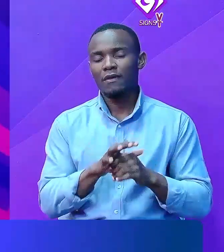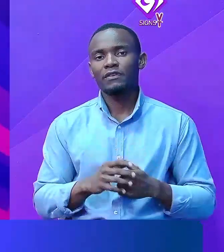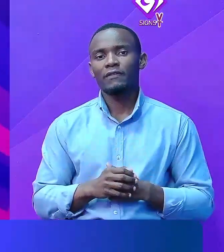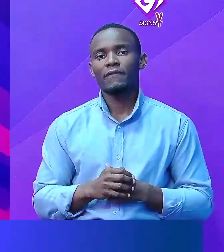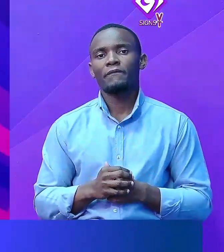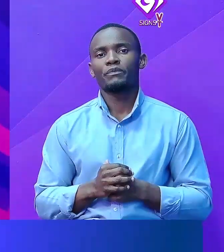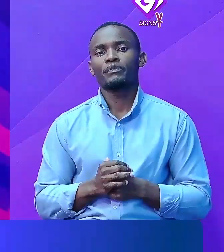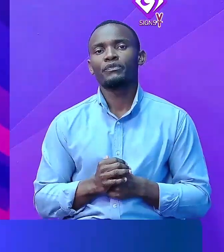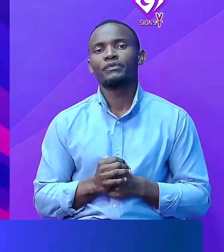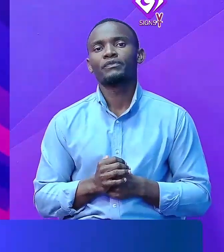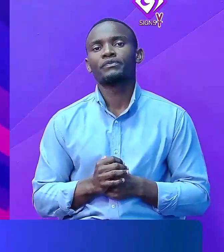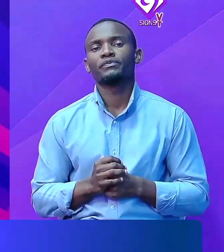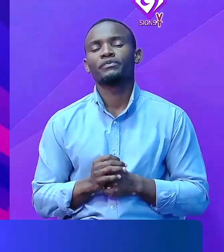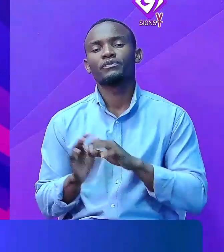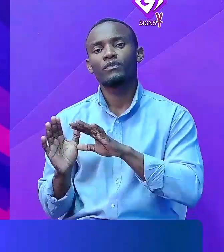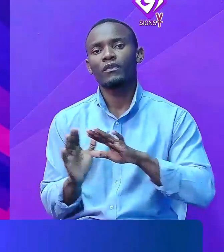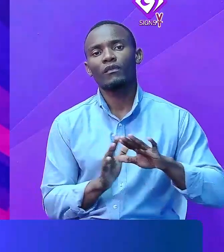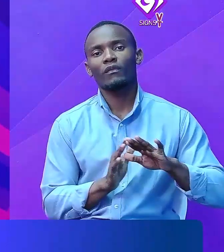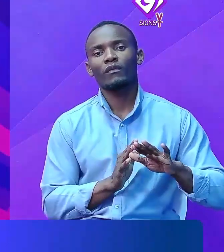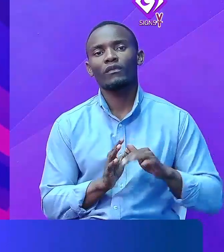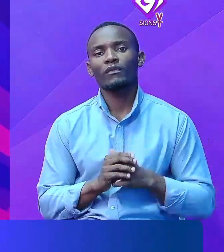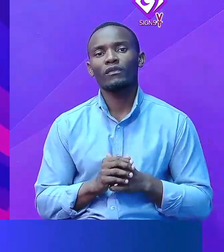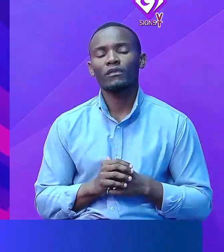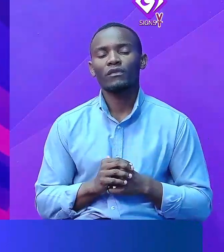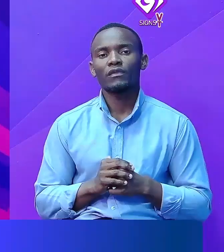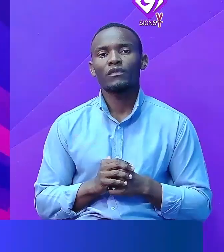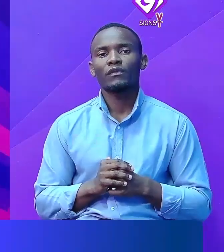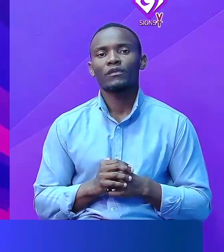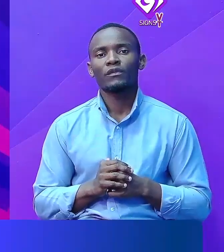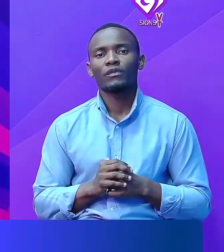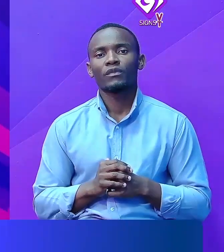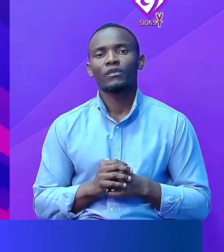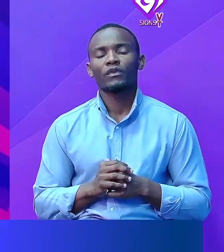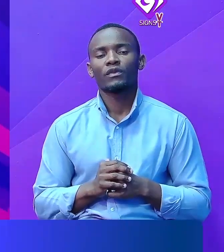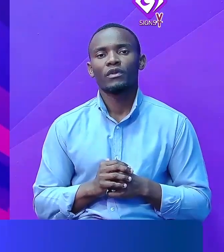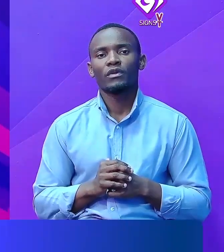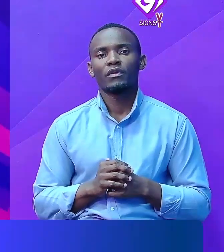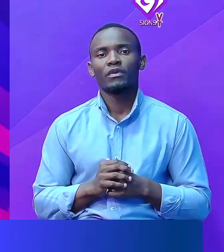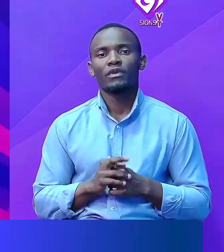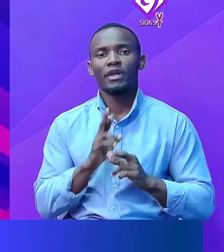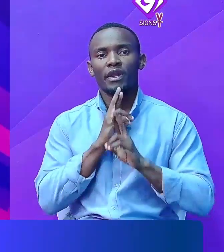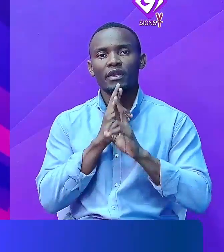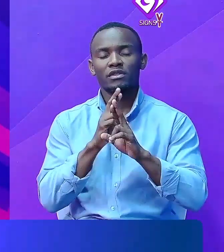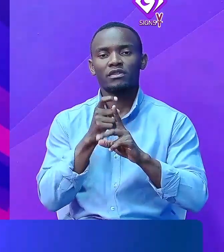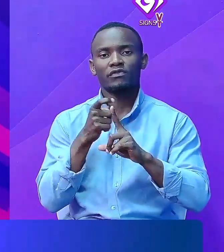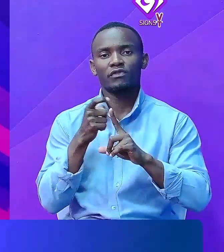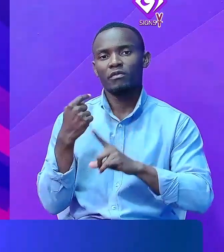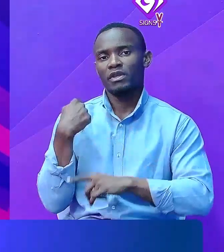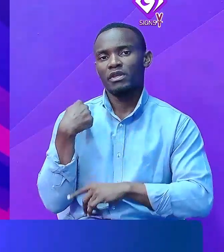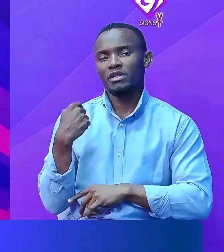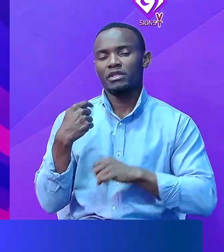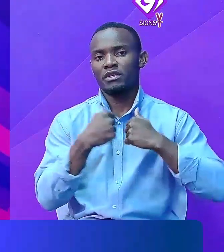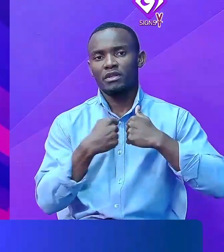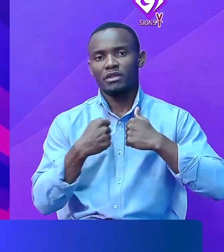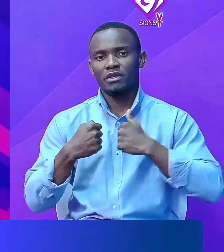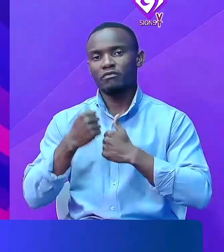from that to exactly which were the results from yesterday matches, because others